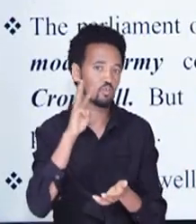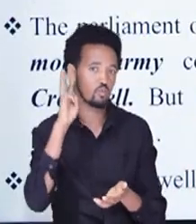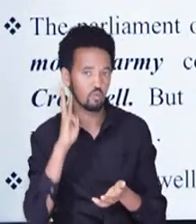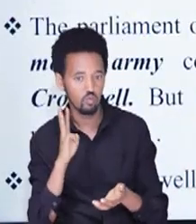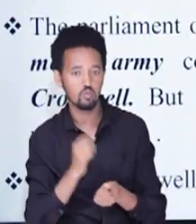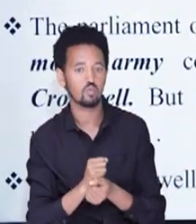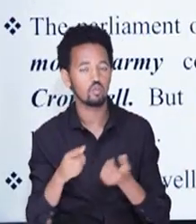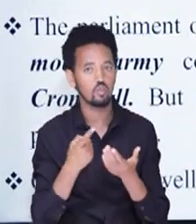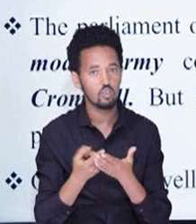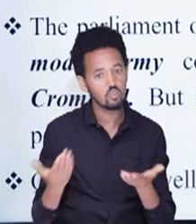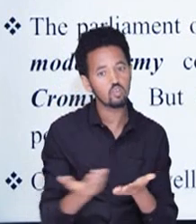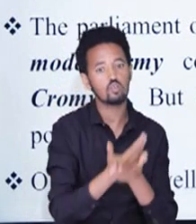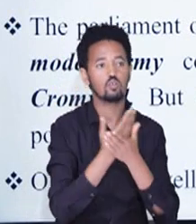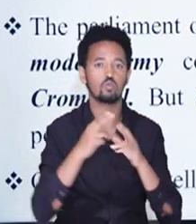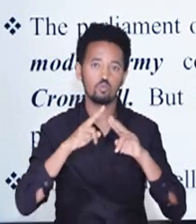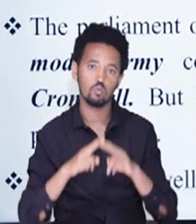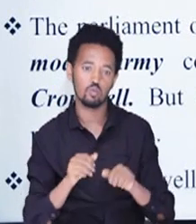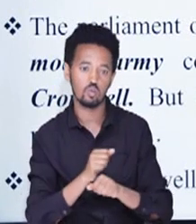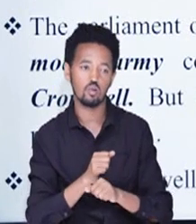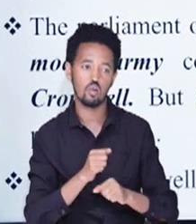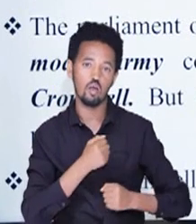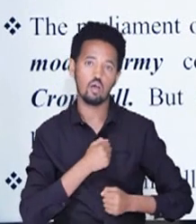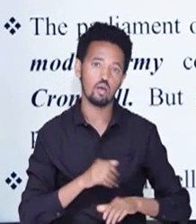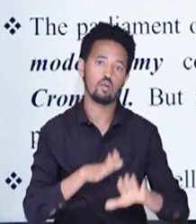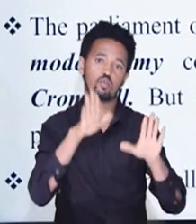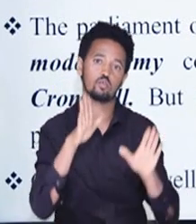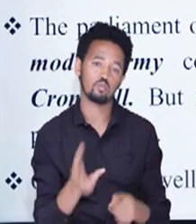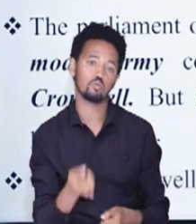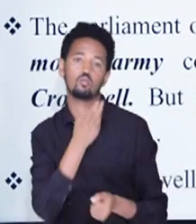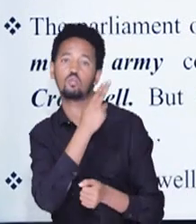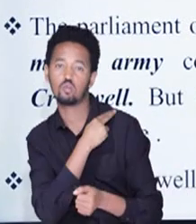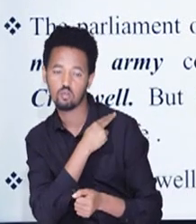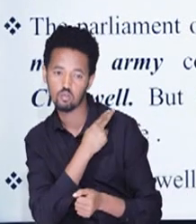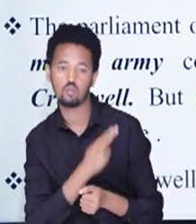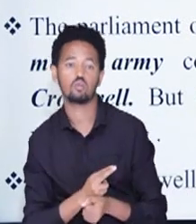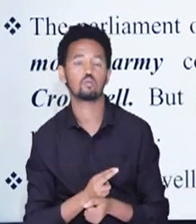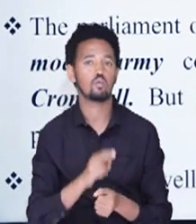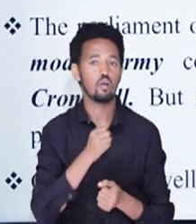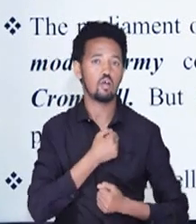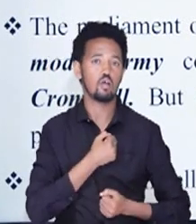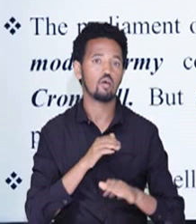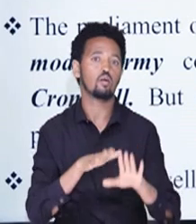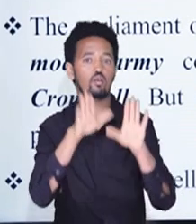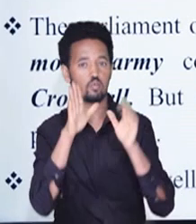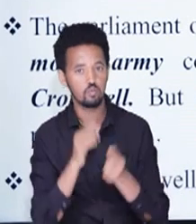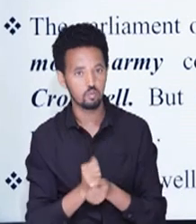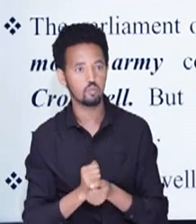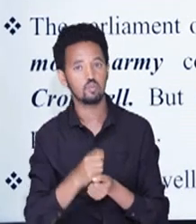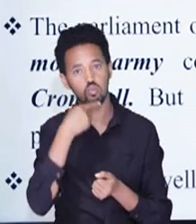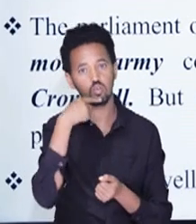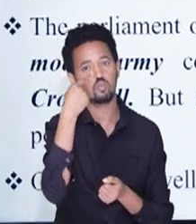known as the New Model Army. The leader of New Model Army was Firefox and